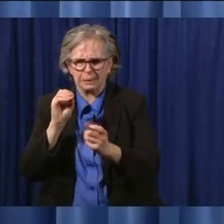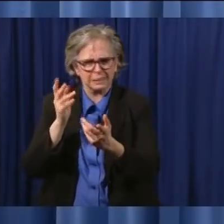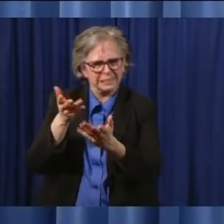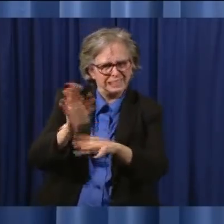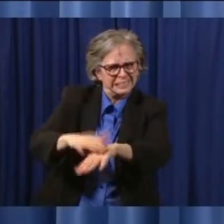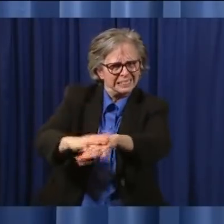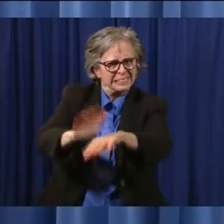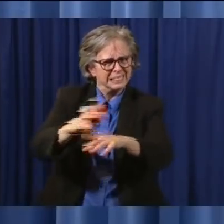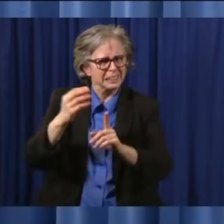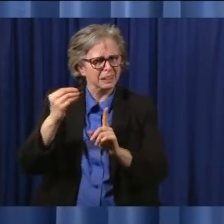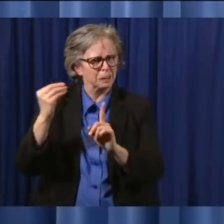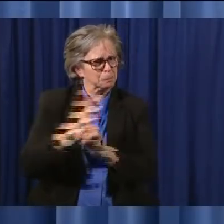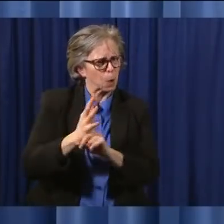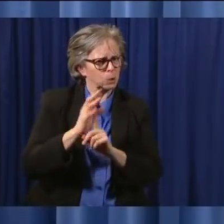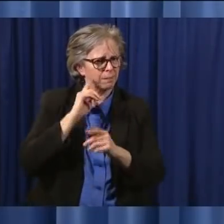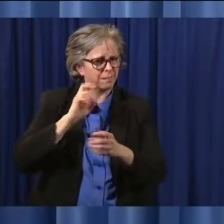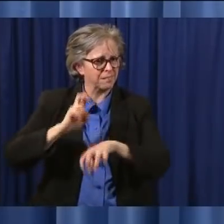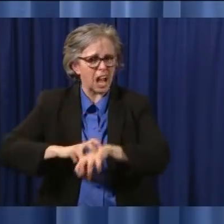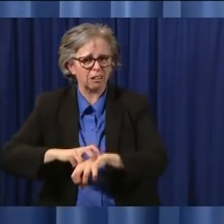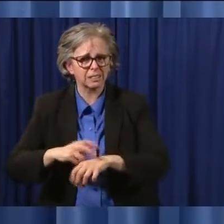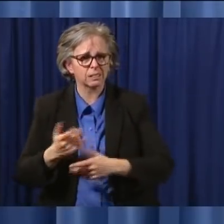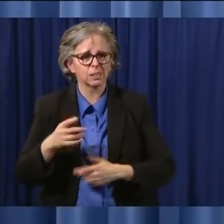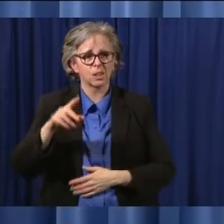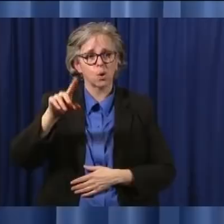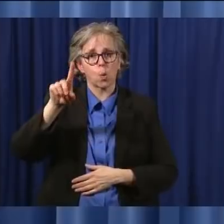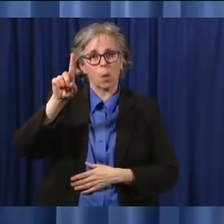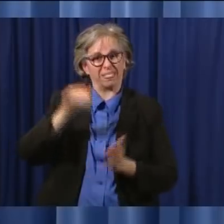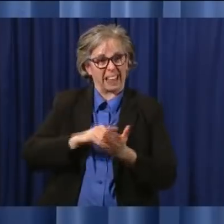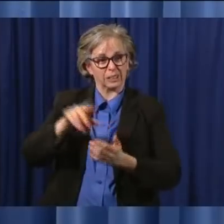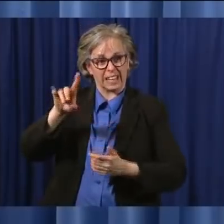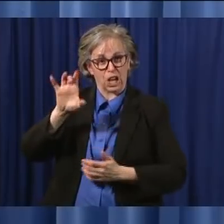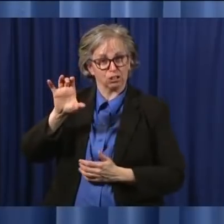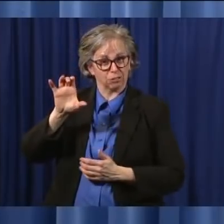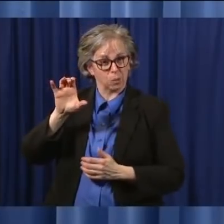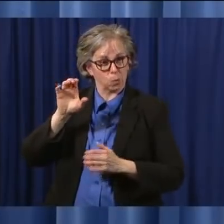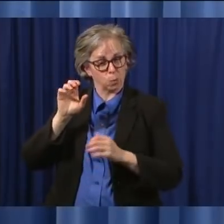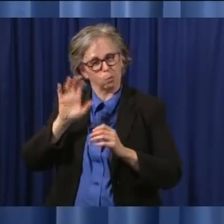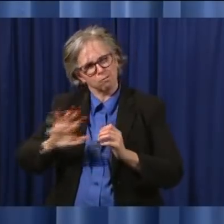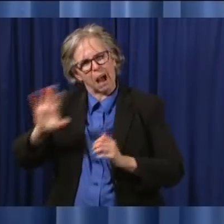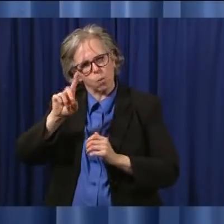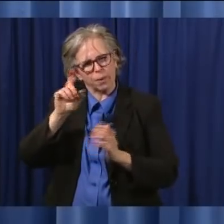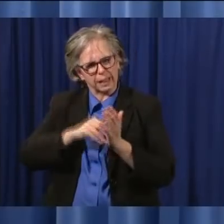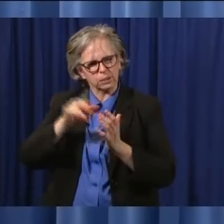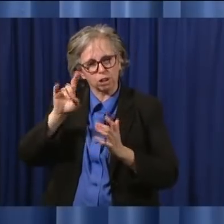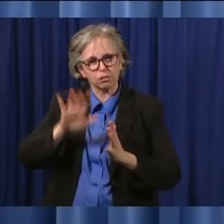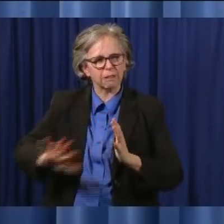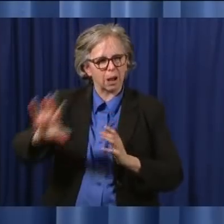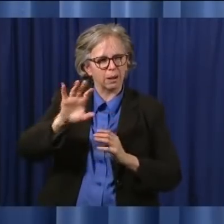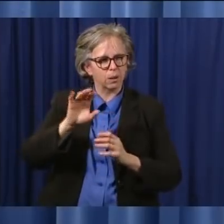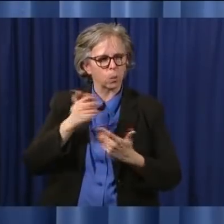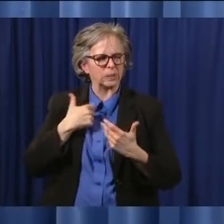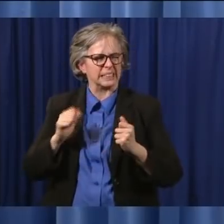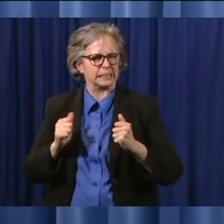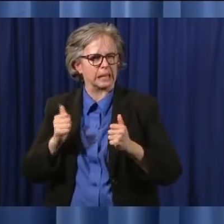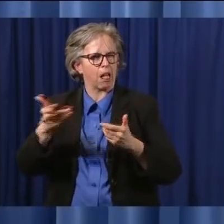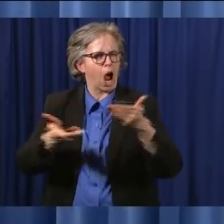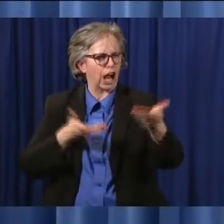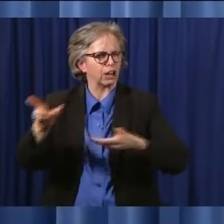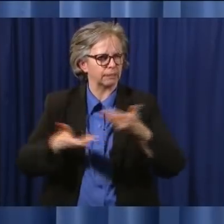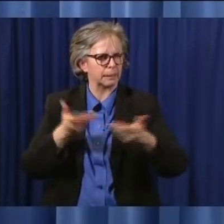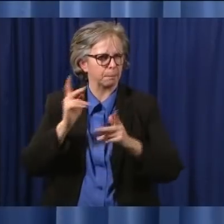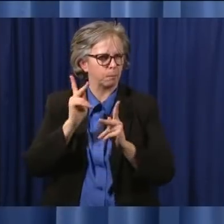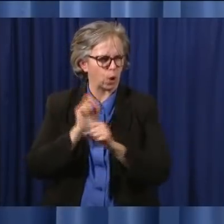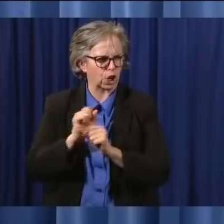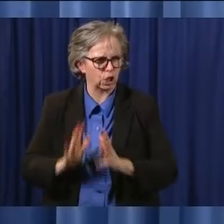1,800 of these workers around the state of Ohio. We are in the process of hiring these public health workers at both the state